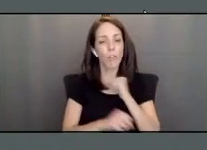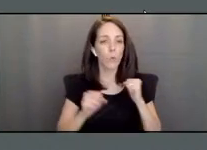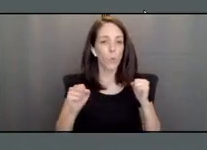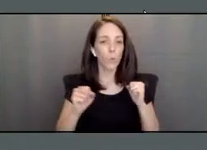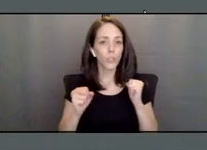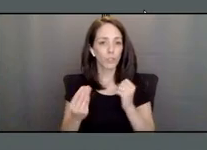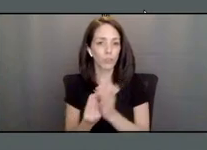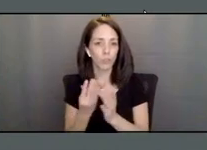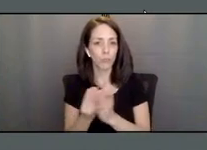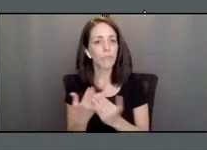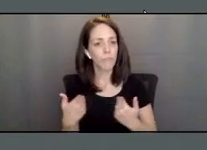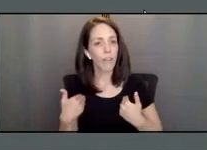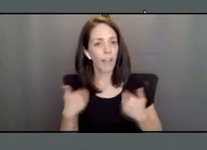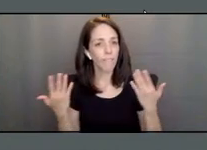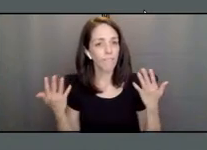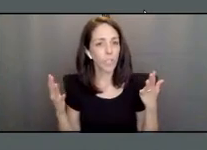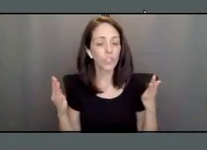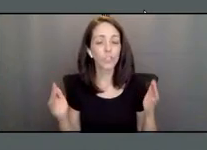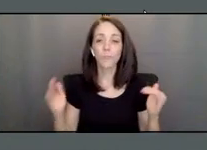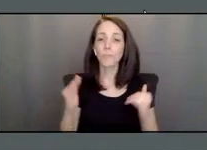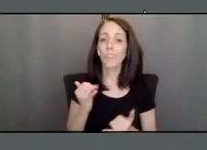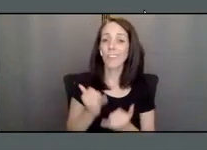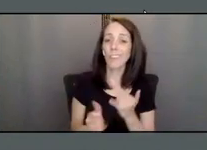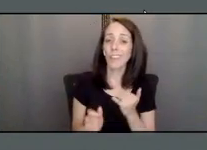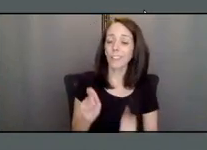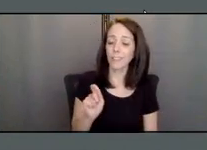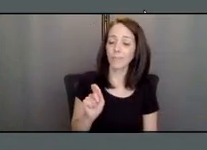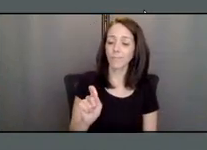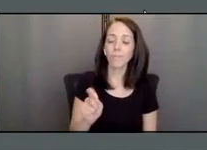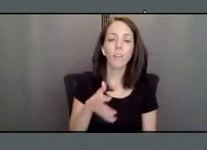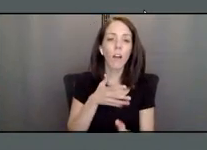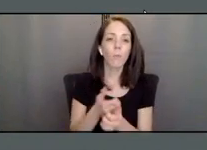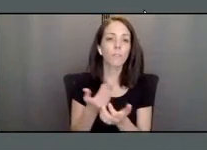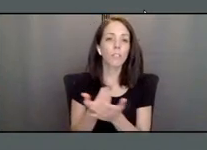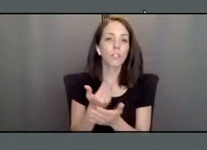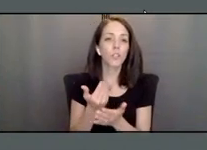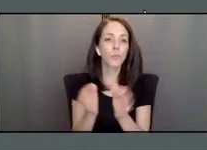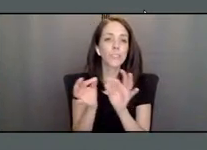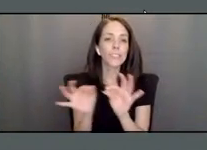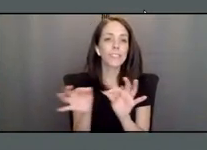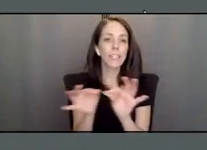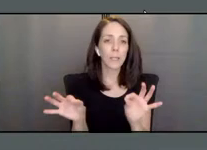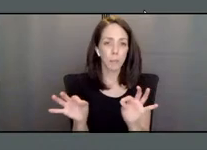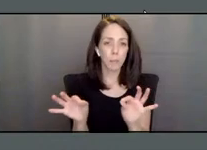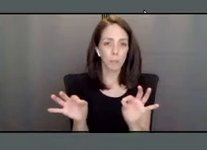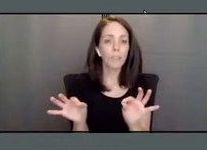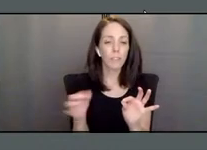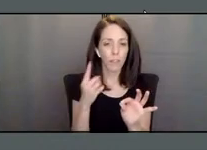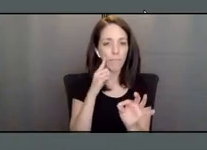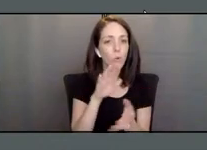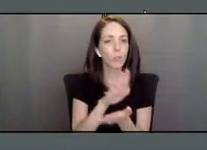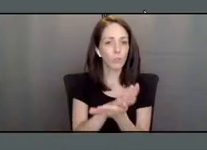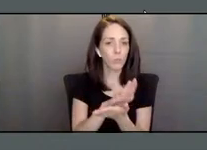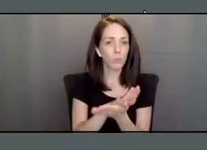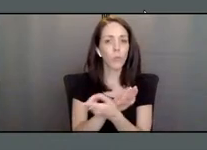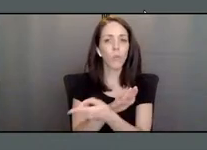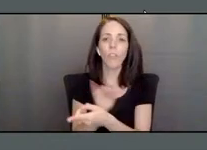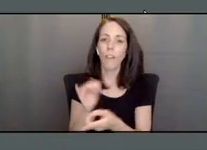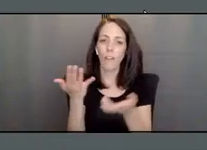And for the last bullet point, the update, the statement on diversity, equity, and inclusion for the School of Nursing catalog, this was completed last